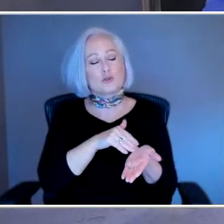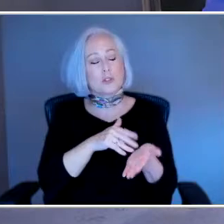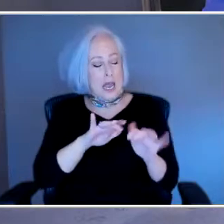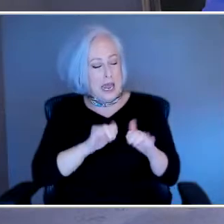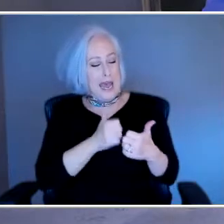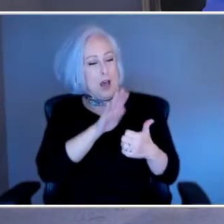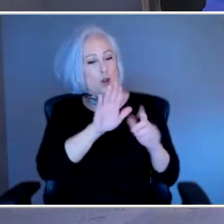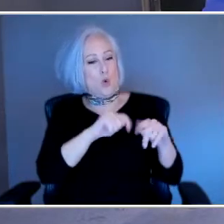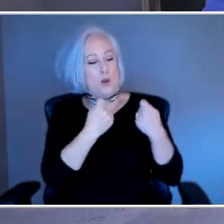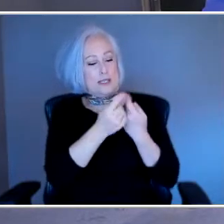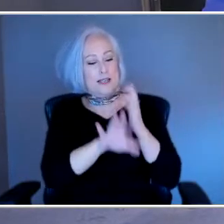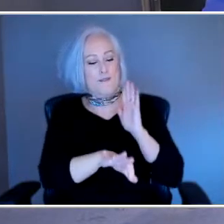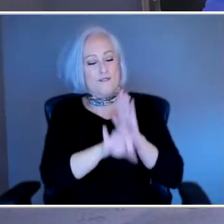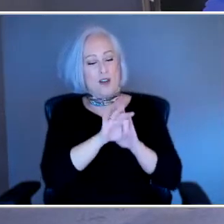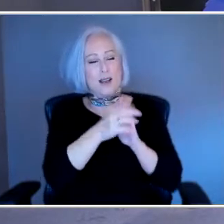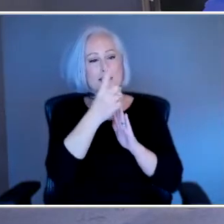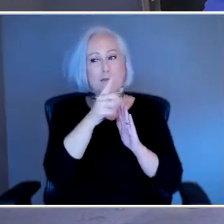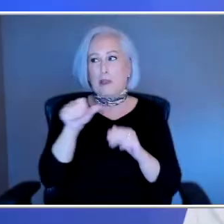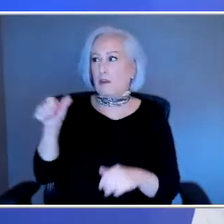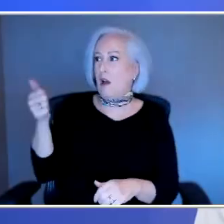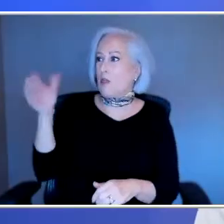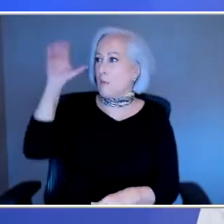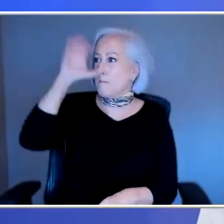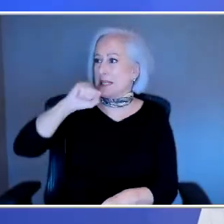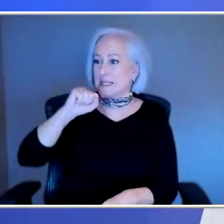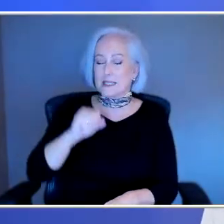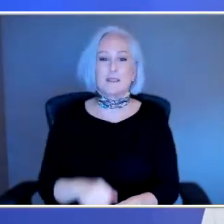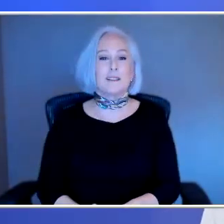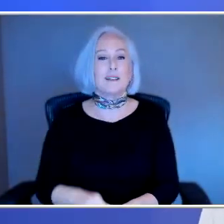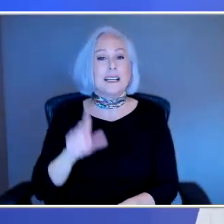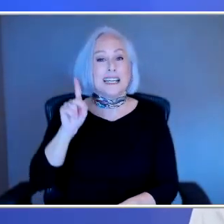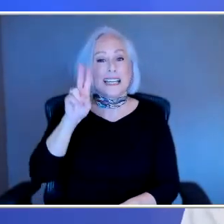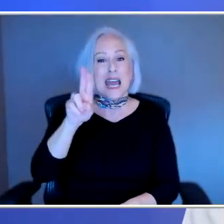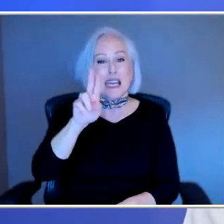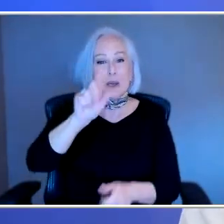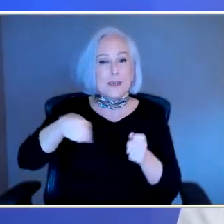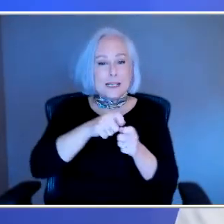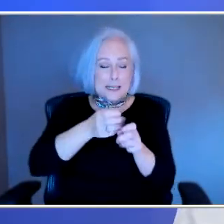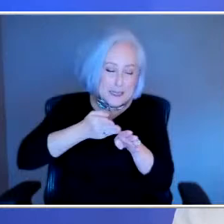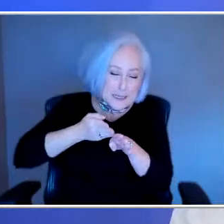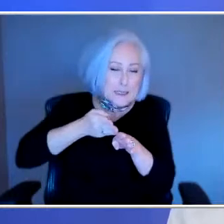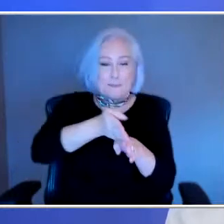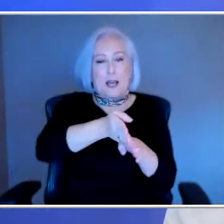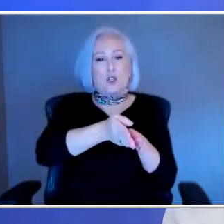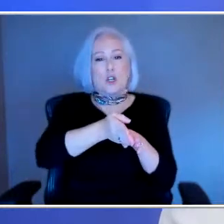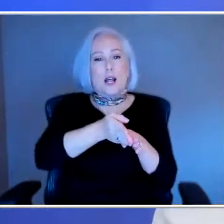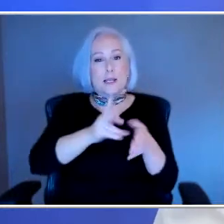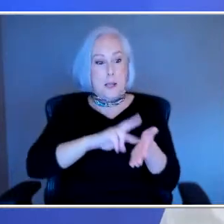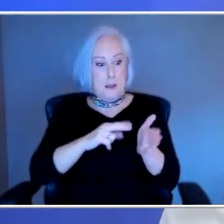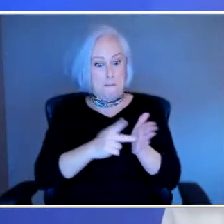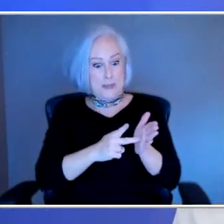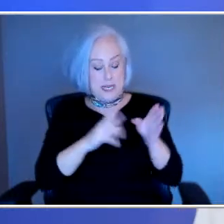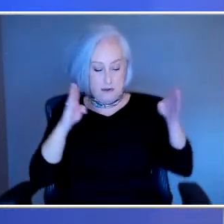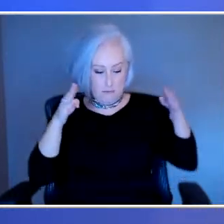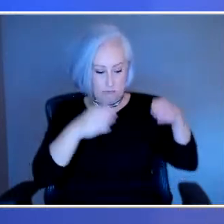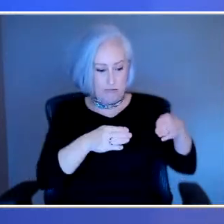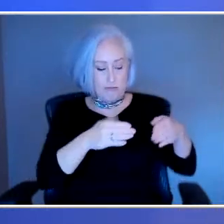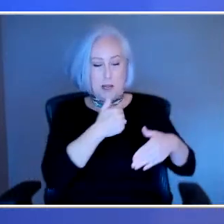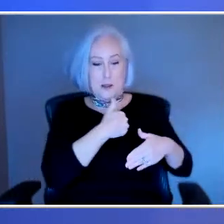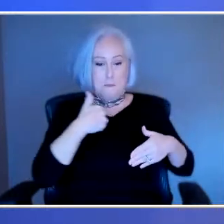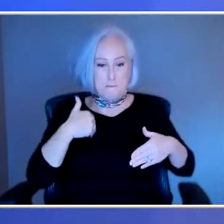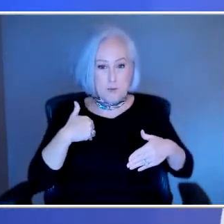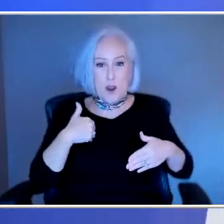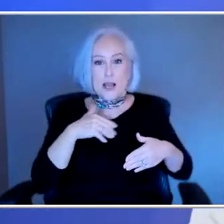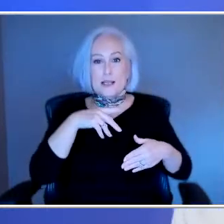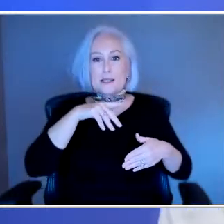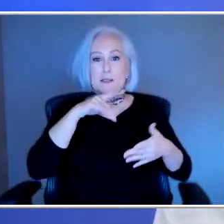miss. So here at KU, we're more of a subspecialized practice where there's a bunch of us that do breast pathology only, or mainly breast pathology, liver